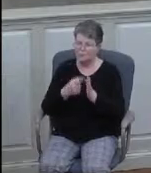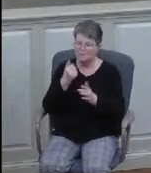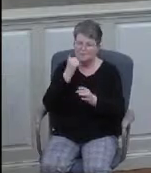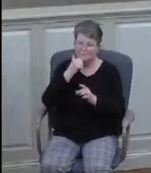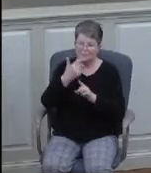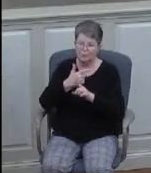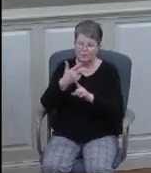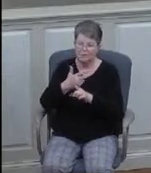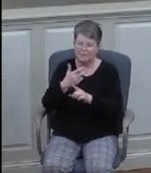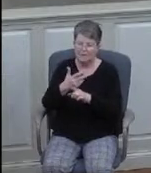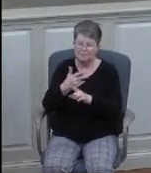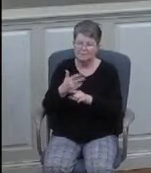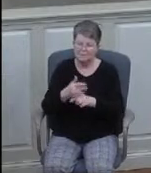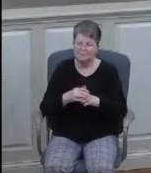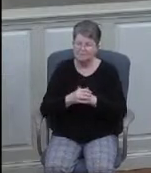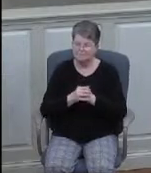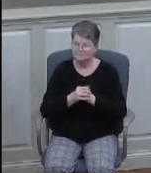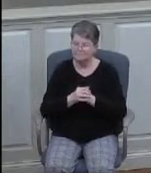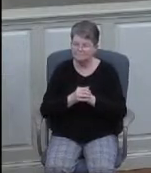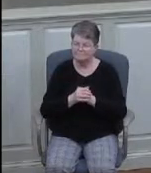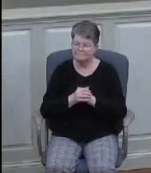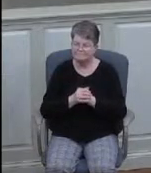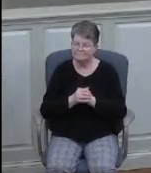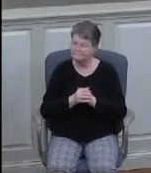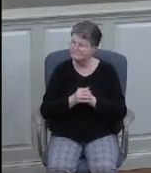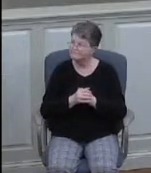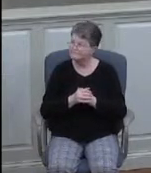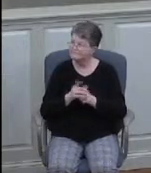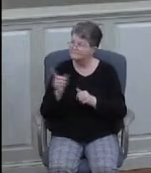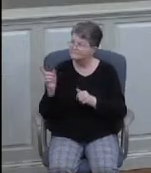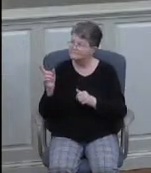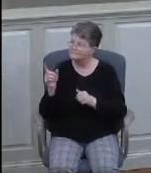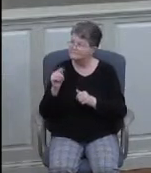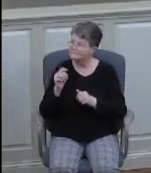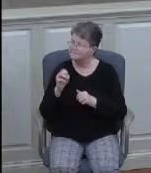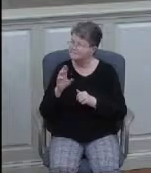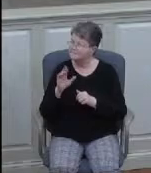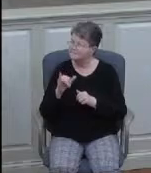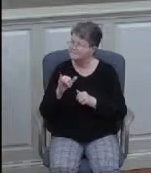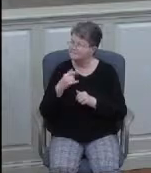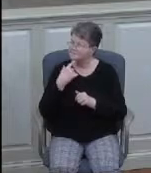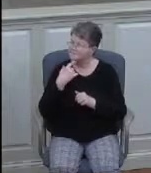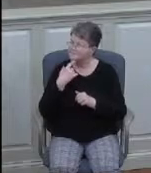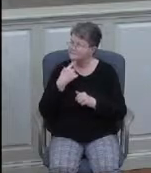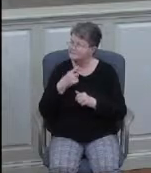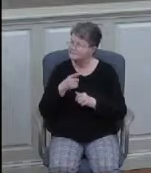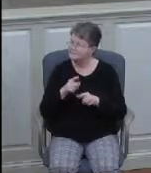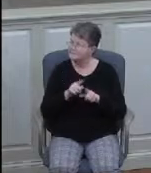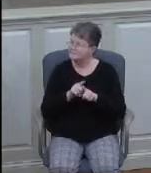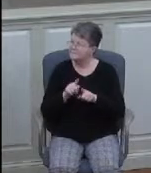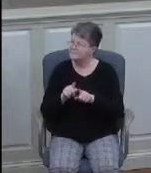on what we're working on. Are you, one more question, are you also